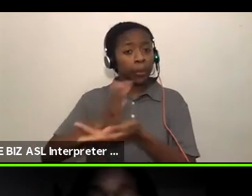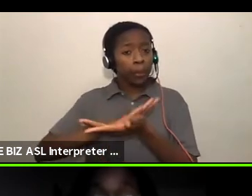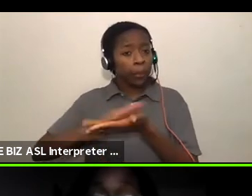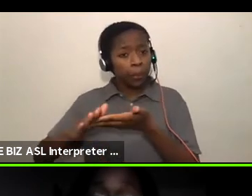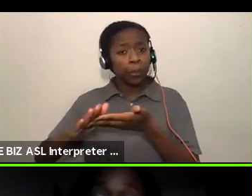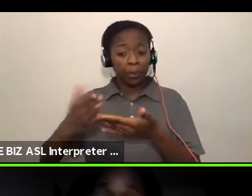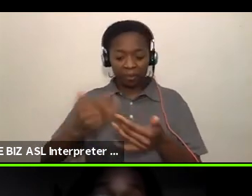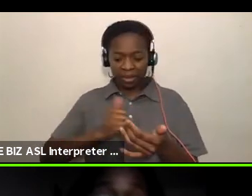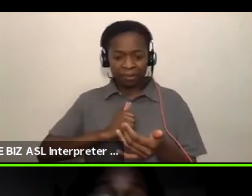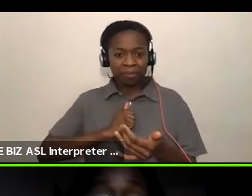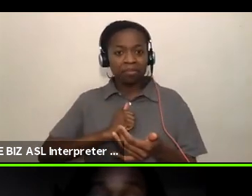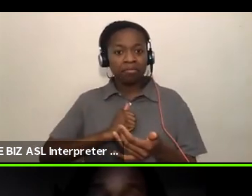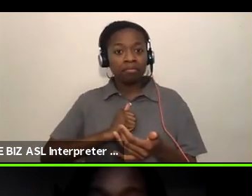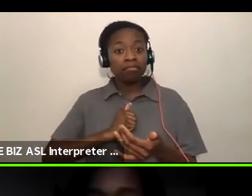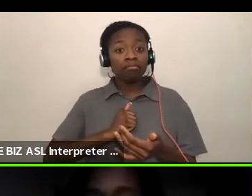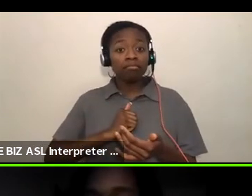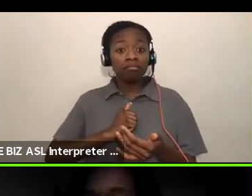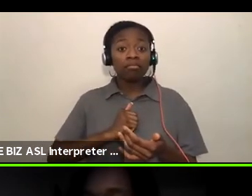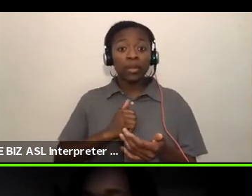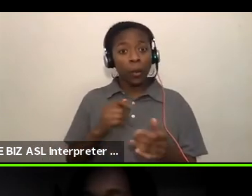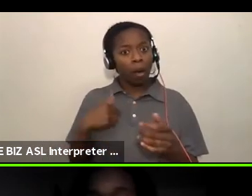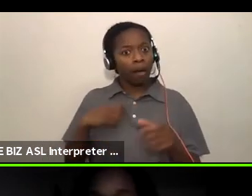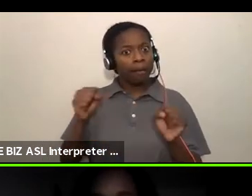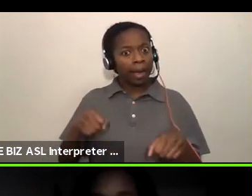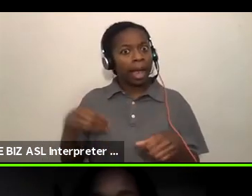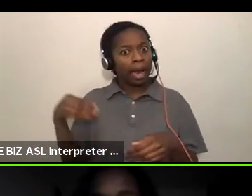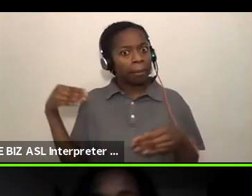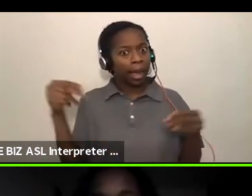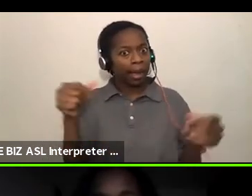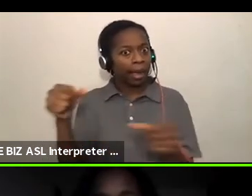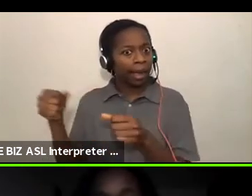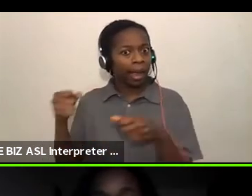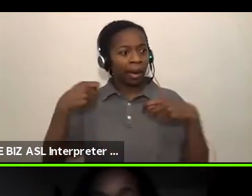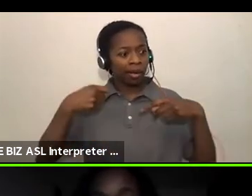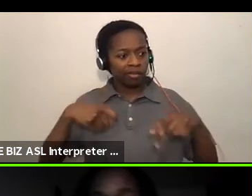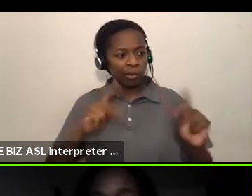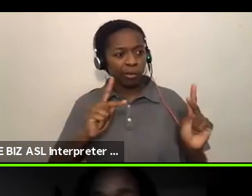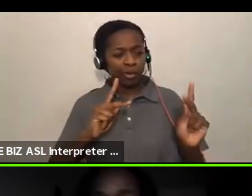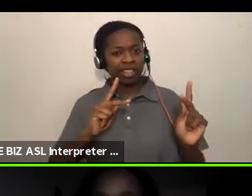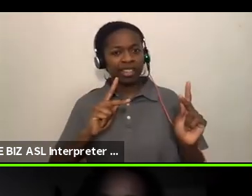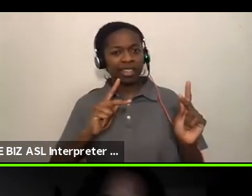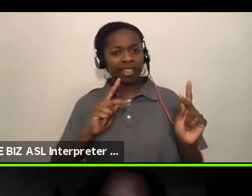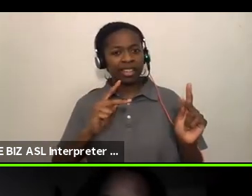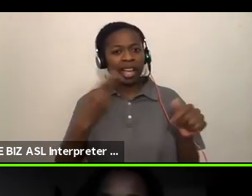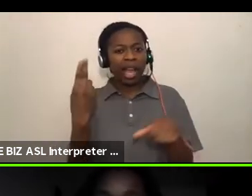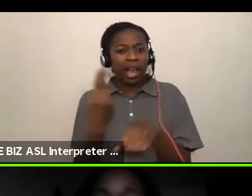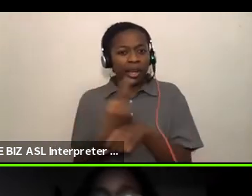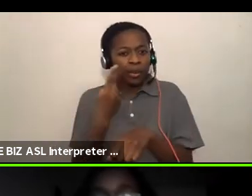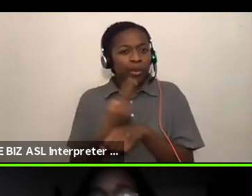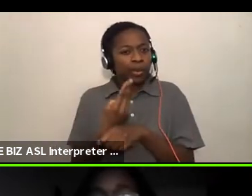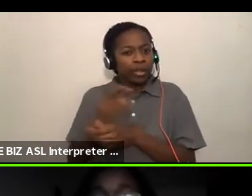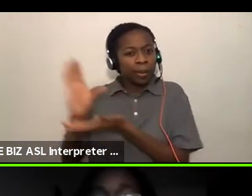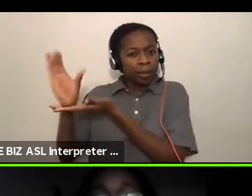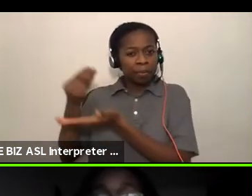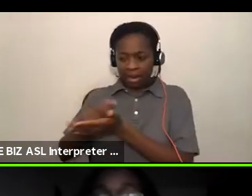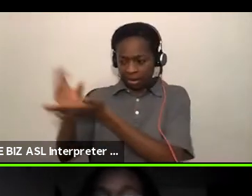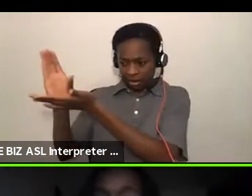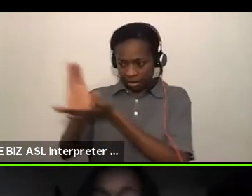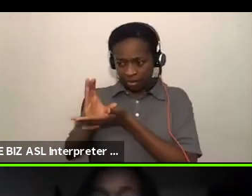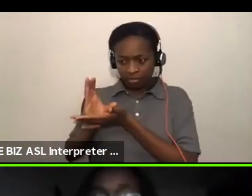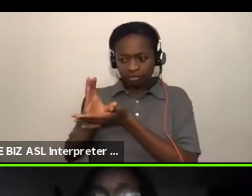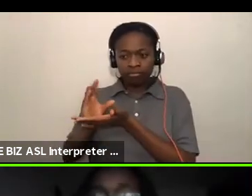only providing an opportunity for artists, but also using this funding to distribute to these artists as a